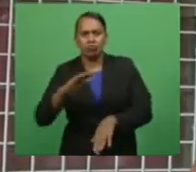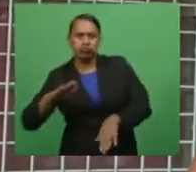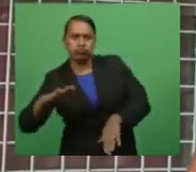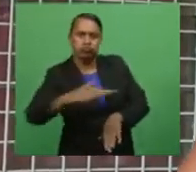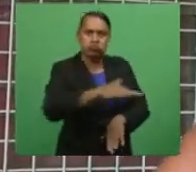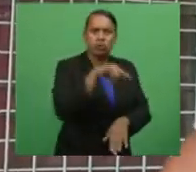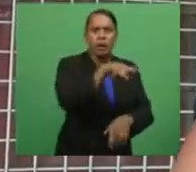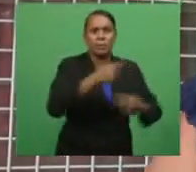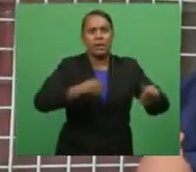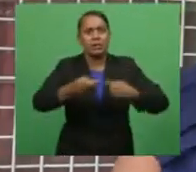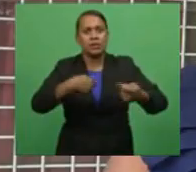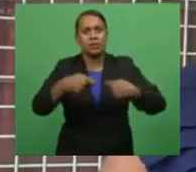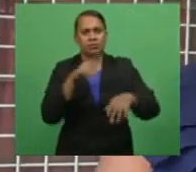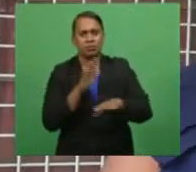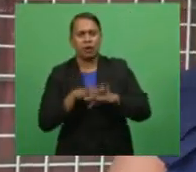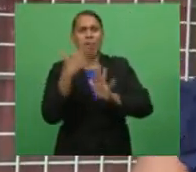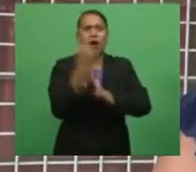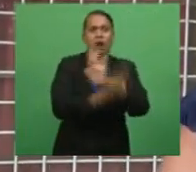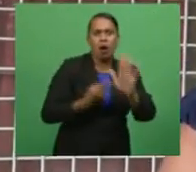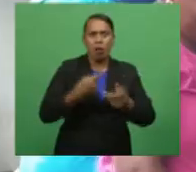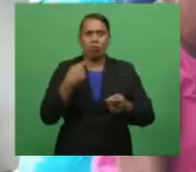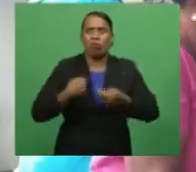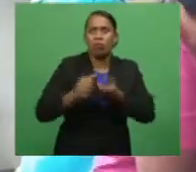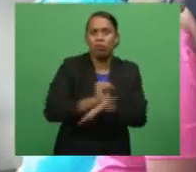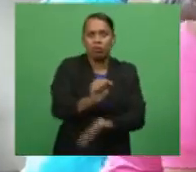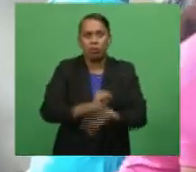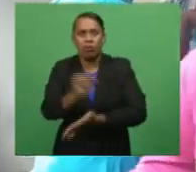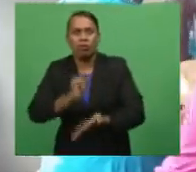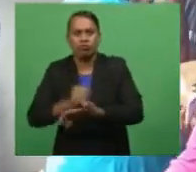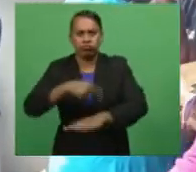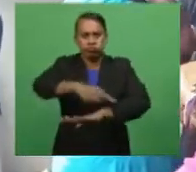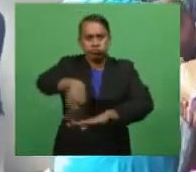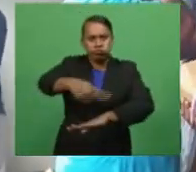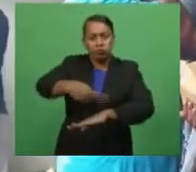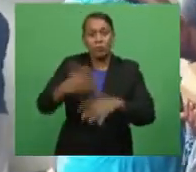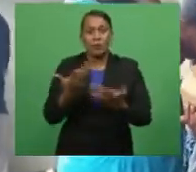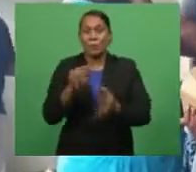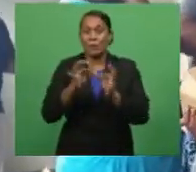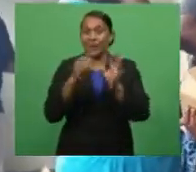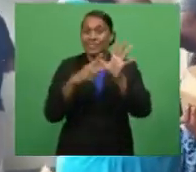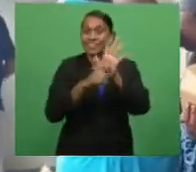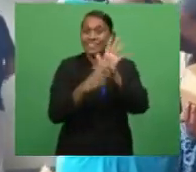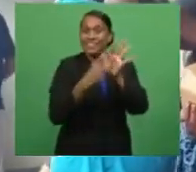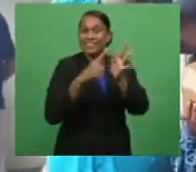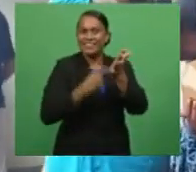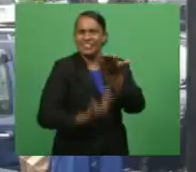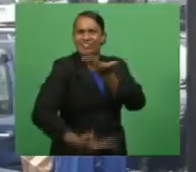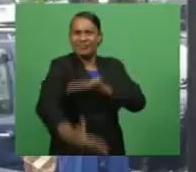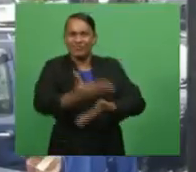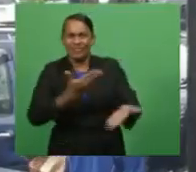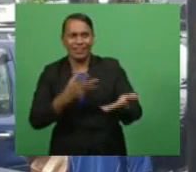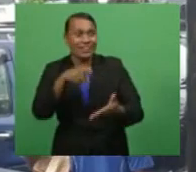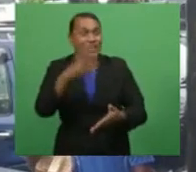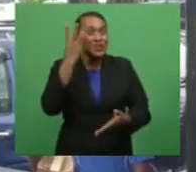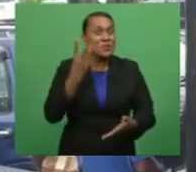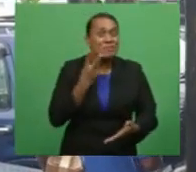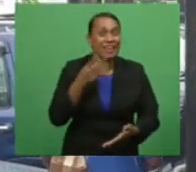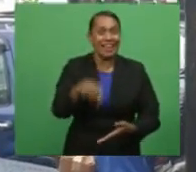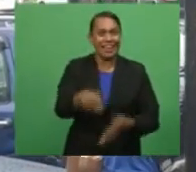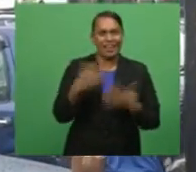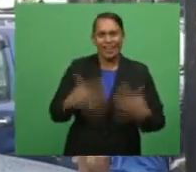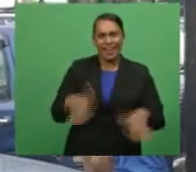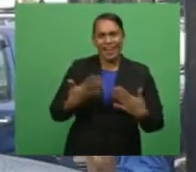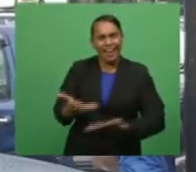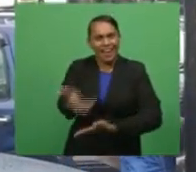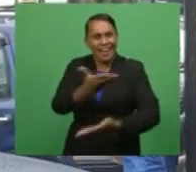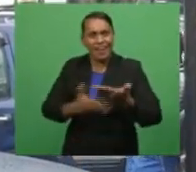barter system has made life so much easier for them. For many of these women, the barter trade has enabled them to secure contacts and